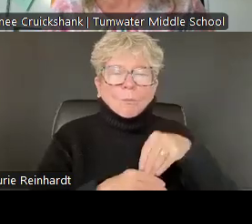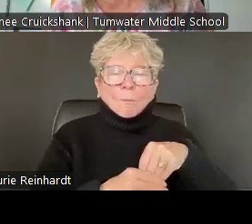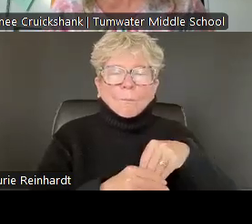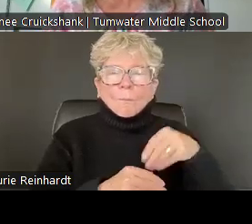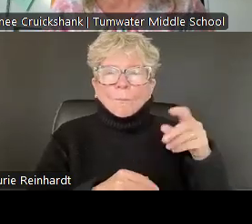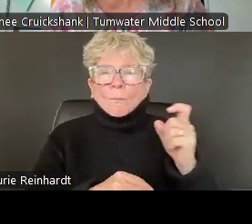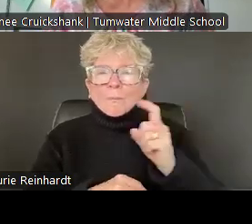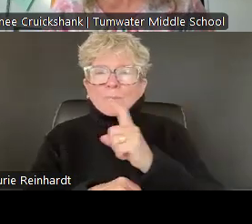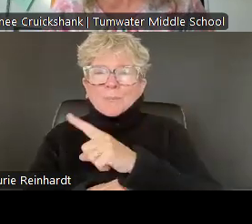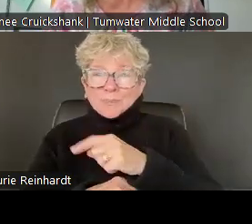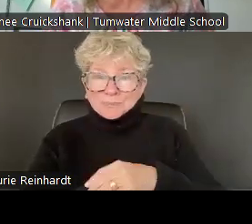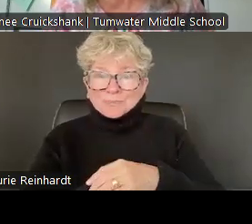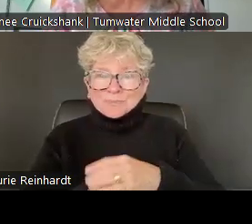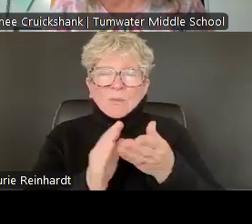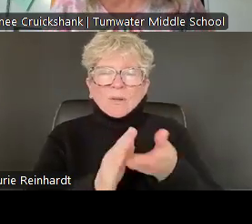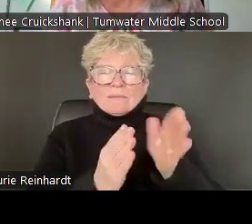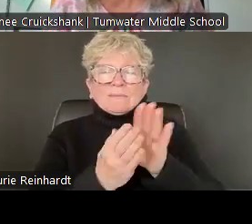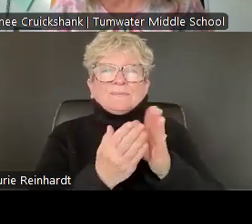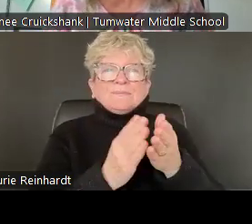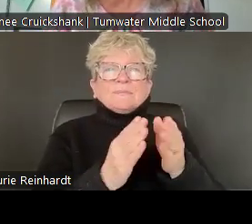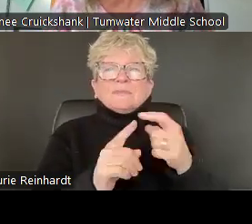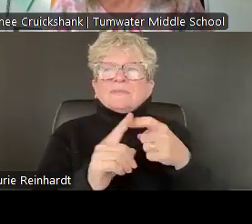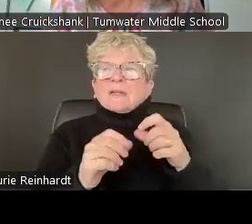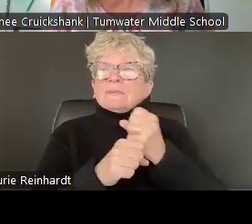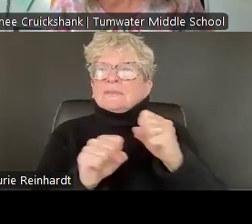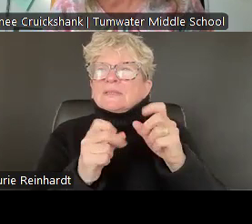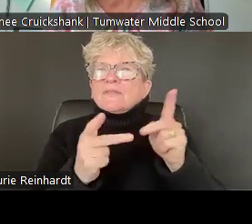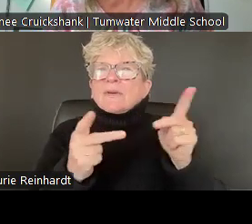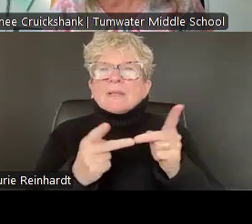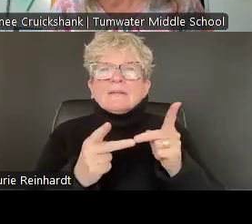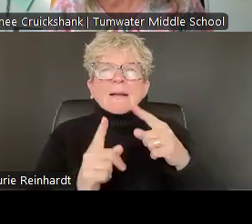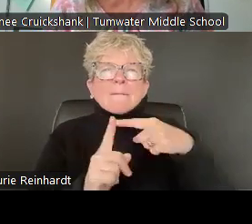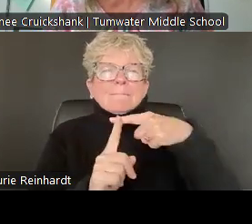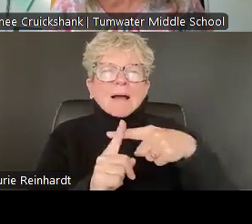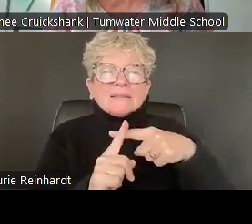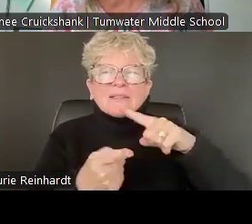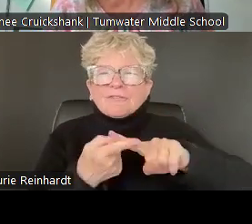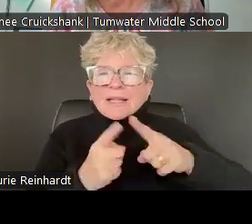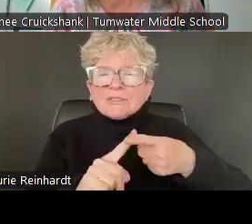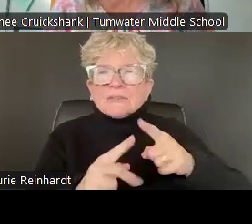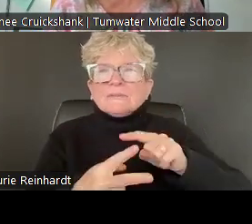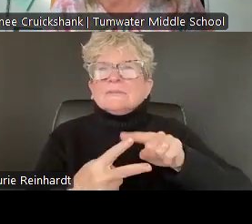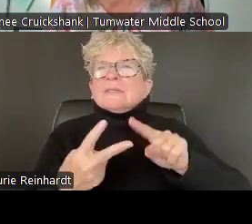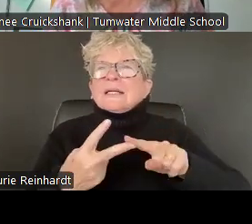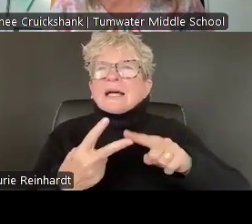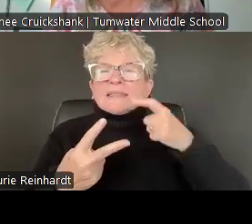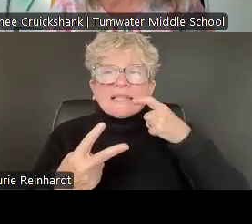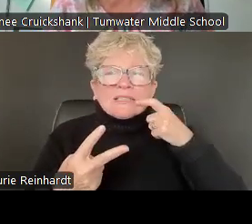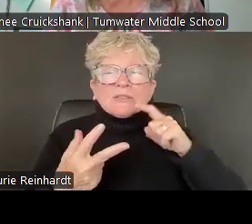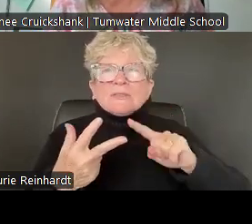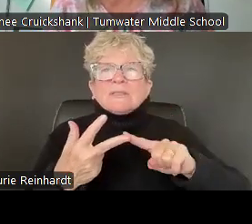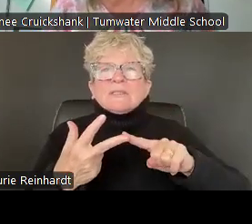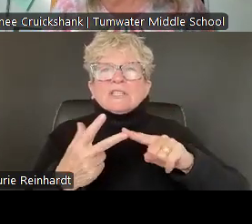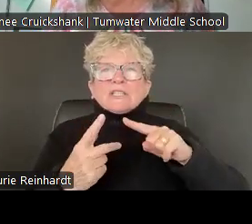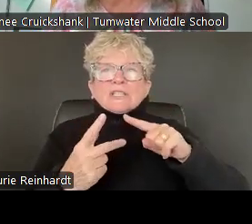think we got from Safe Place. One of them was like positive friendships, one of them was addiction, one was about